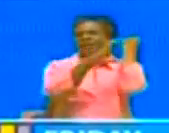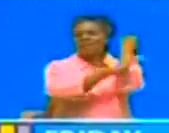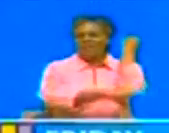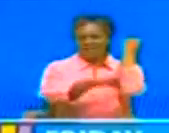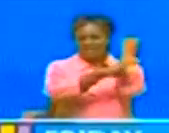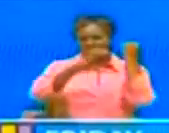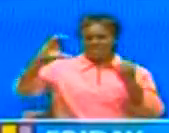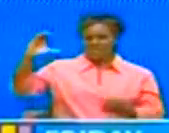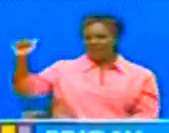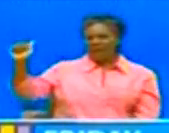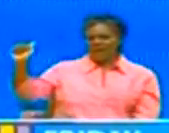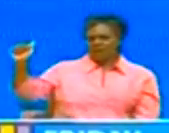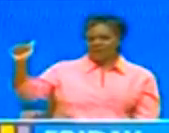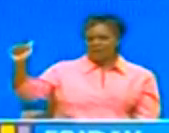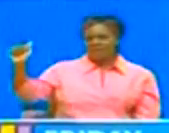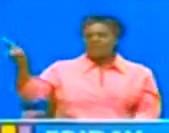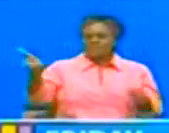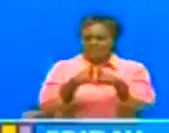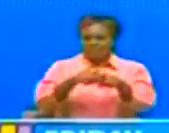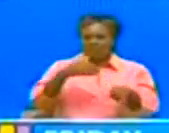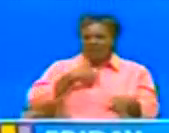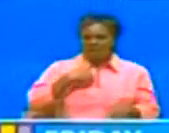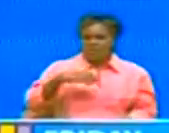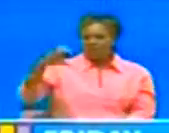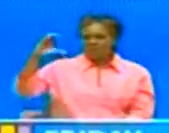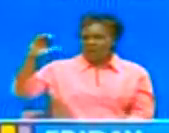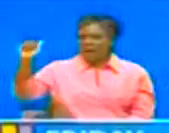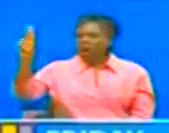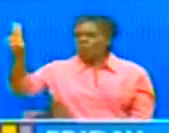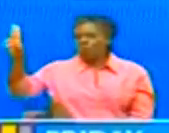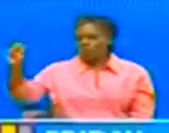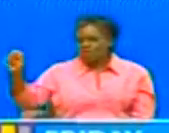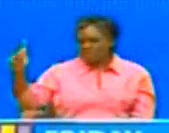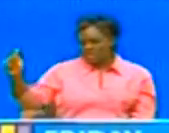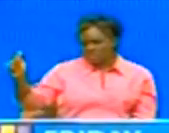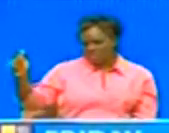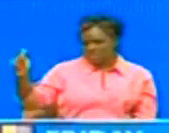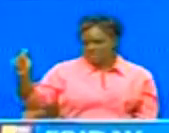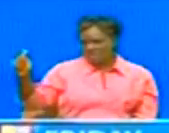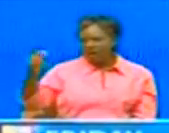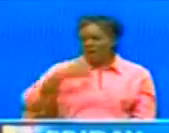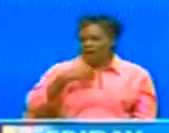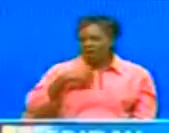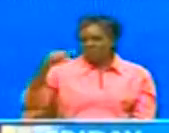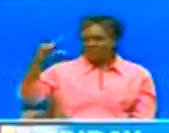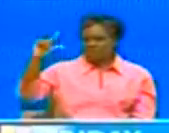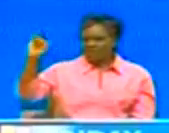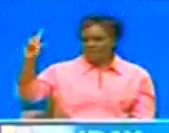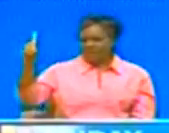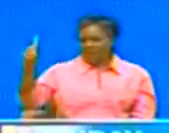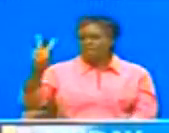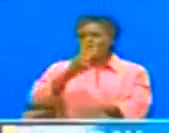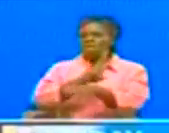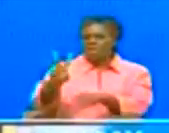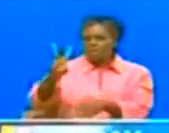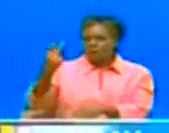country, but uh-huh. we also have county, county with a glide uh-huh. or a vowel